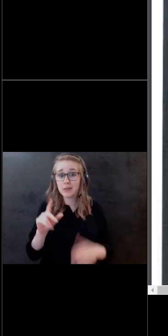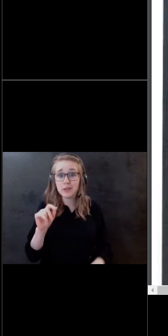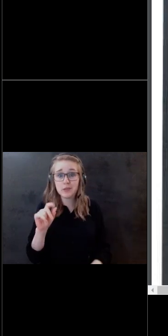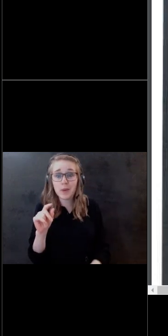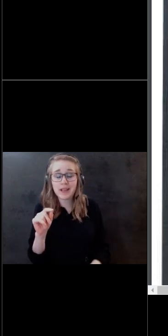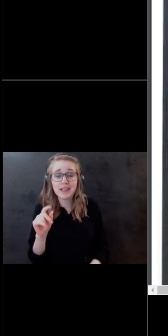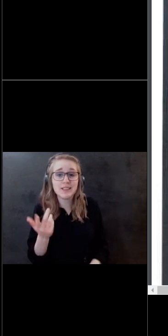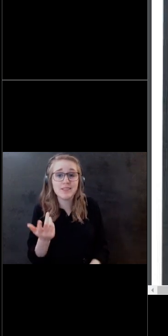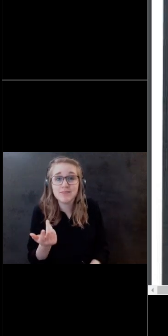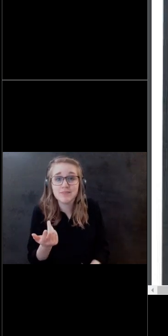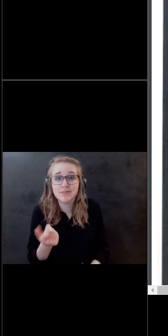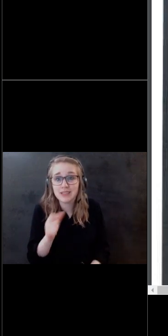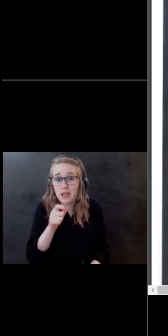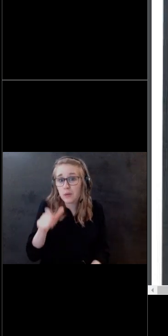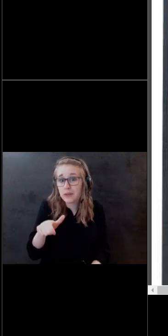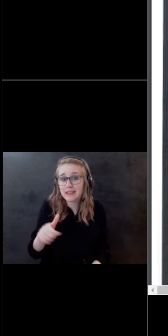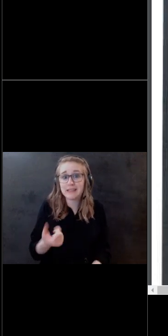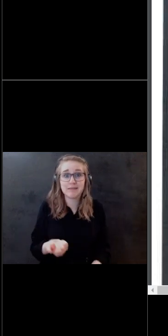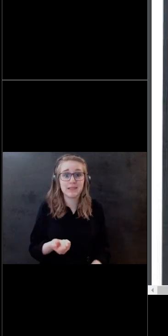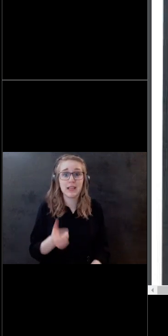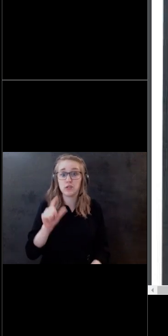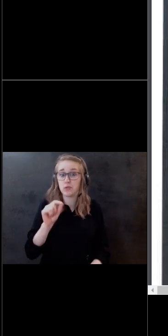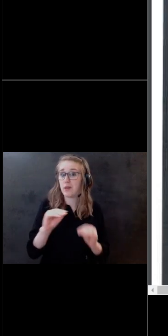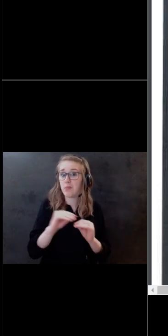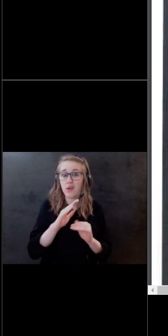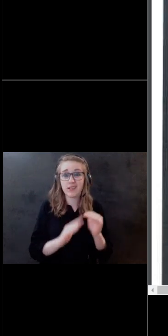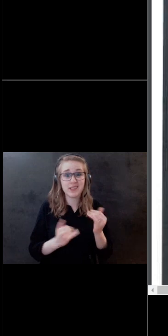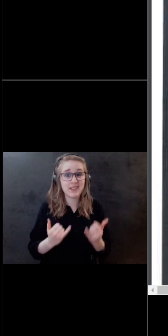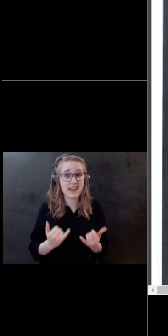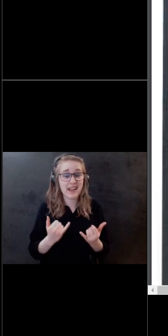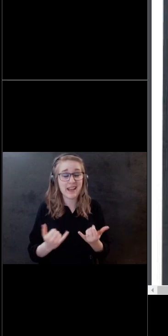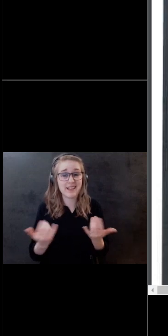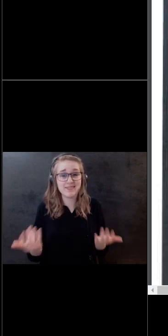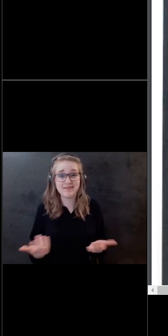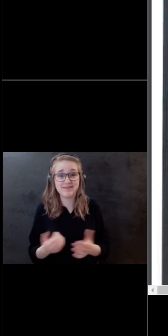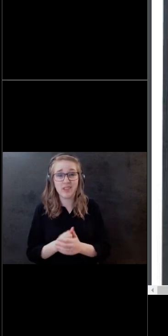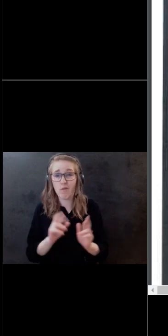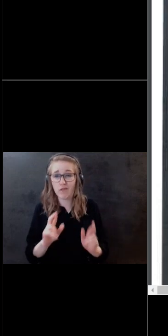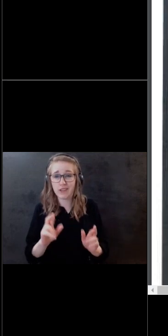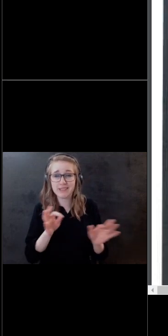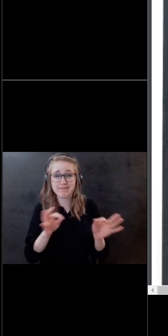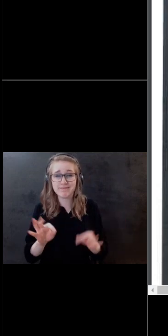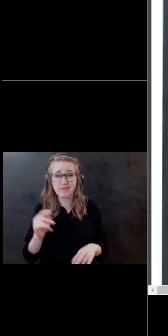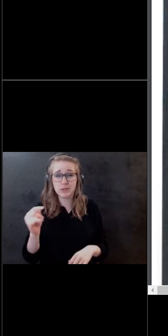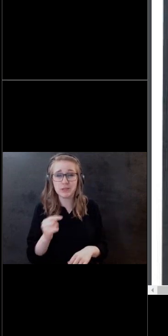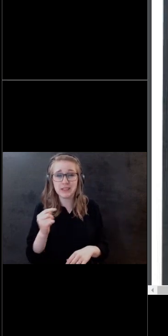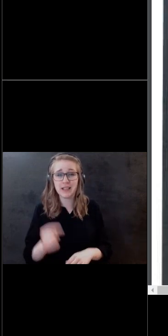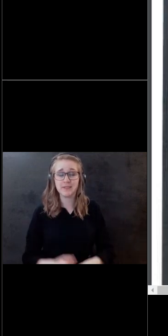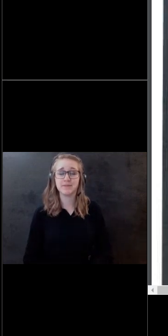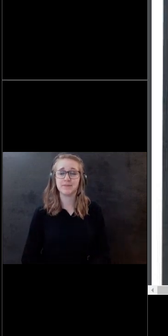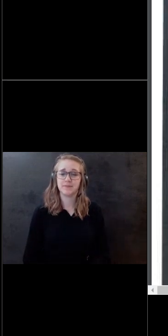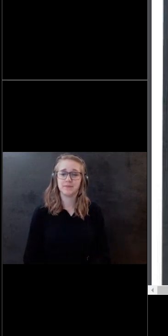of what we have that we don't need. That's 20 more than I have today that I can hopefully tell you about on Tuesday.